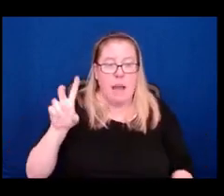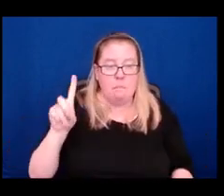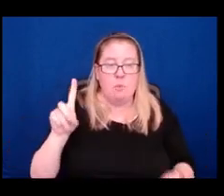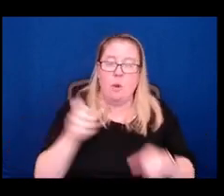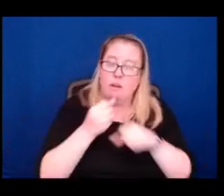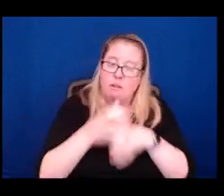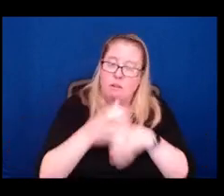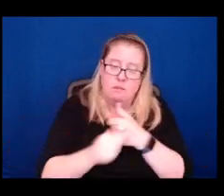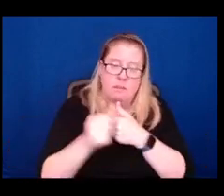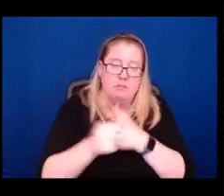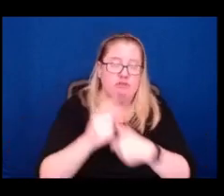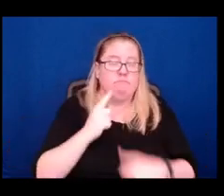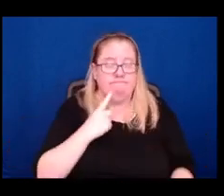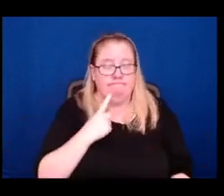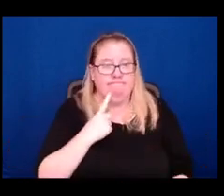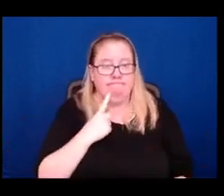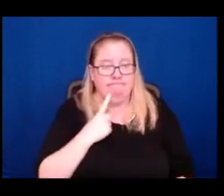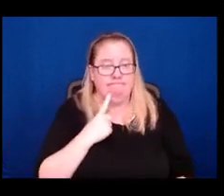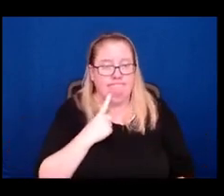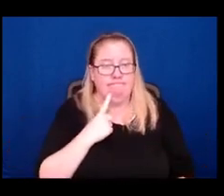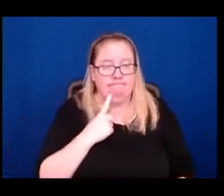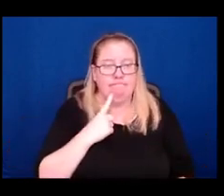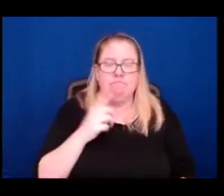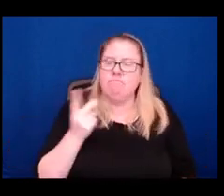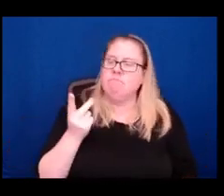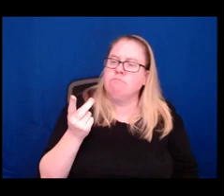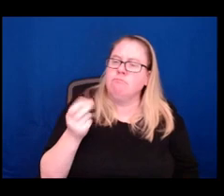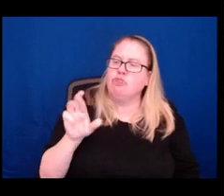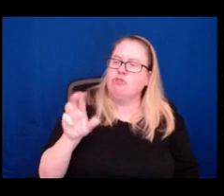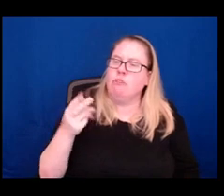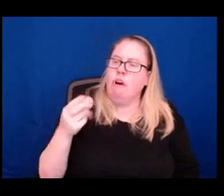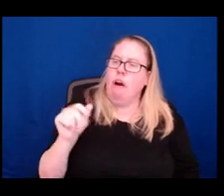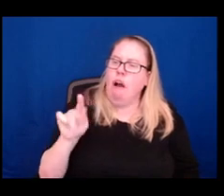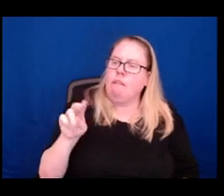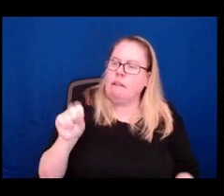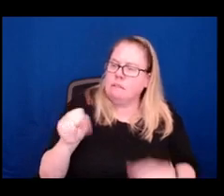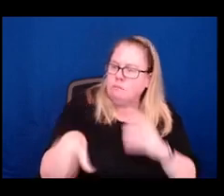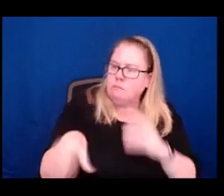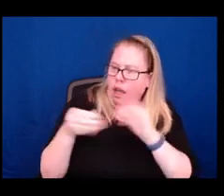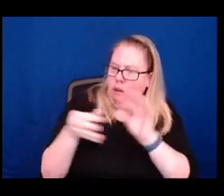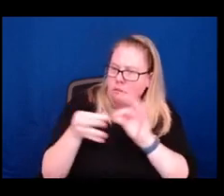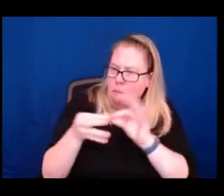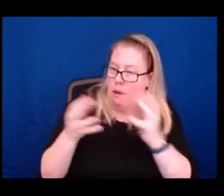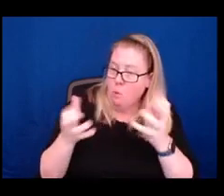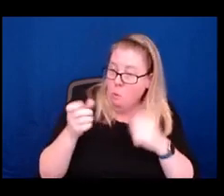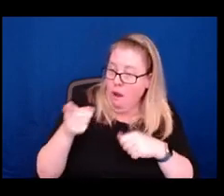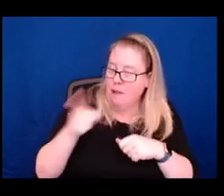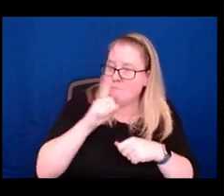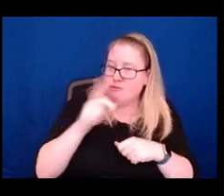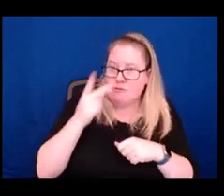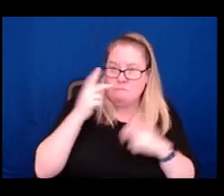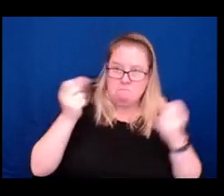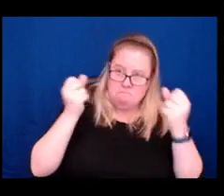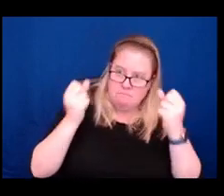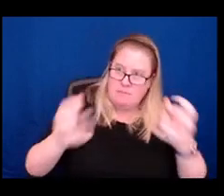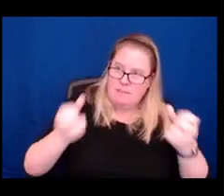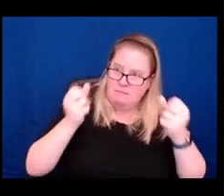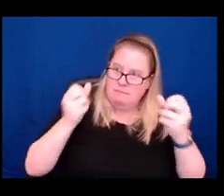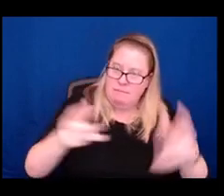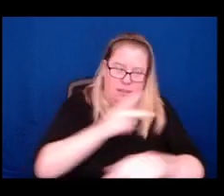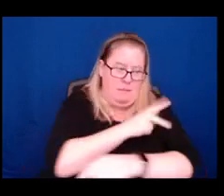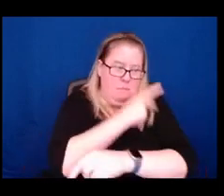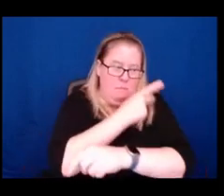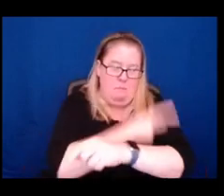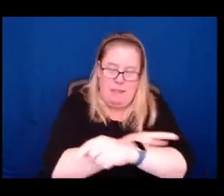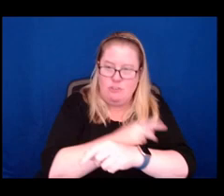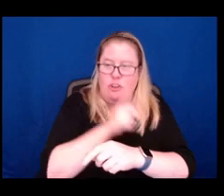extremely dangerous. Absolutely. Dr. Hawkins, do you have any comments on that as well? I'm sure you see quite a few